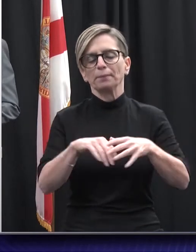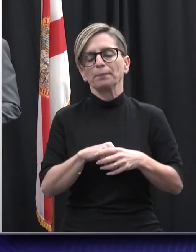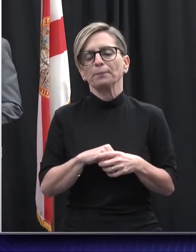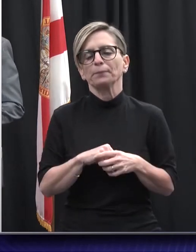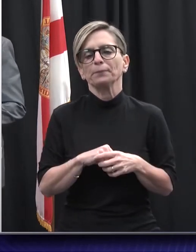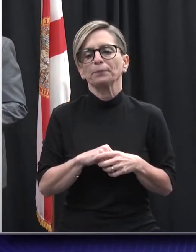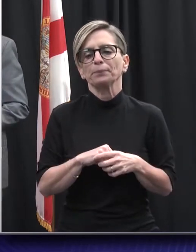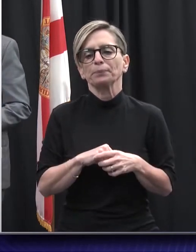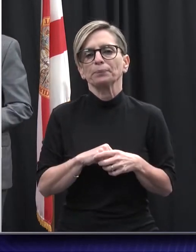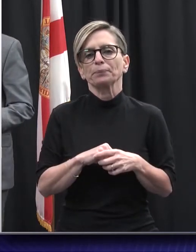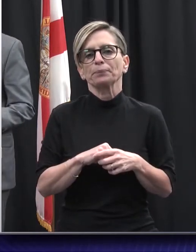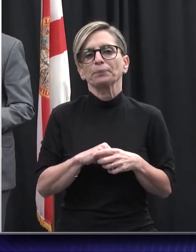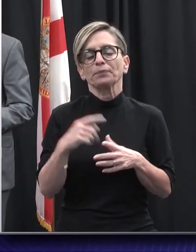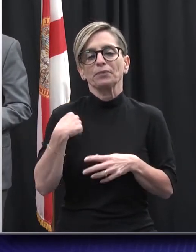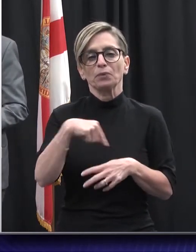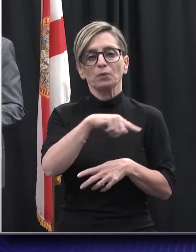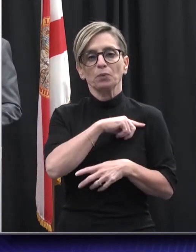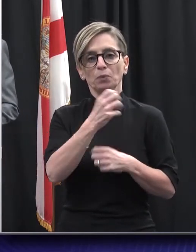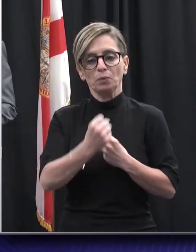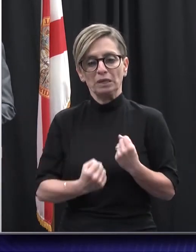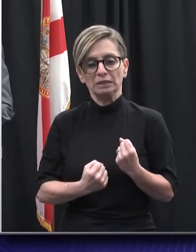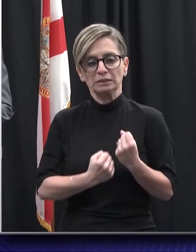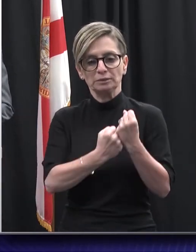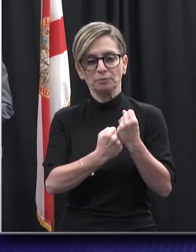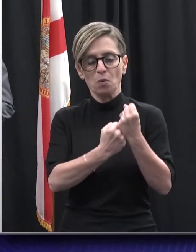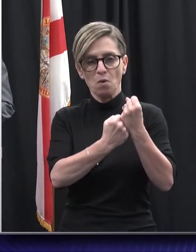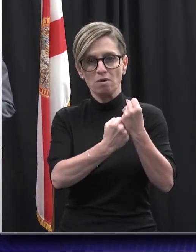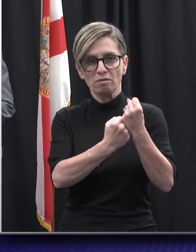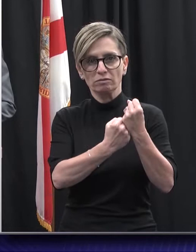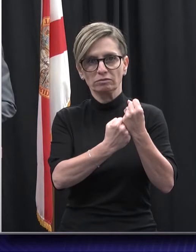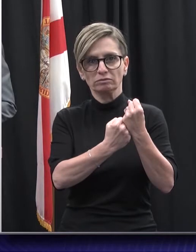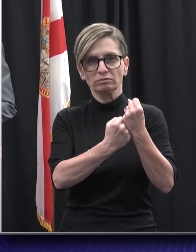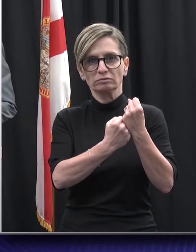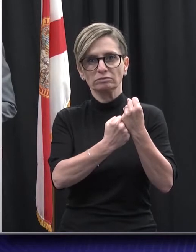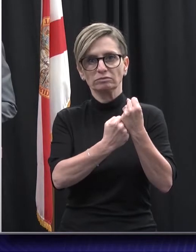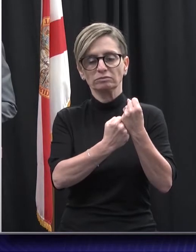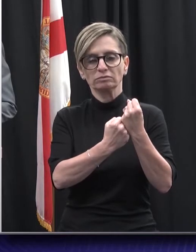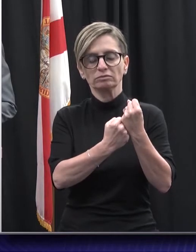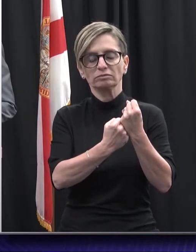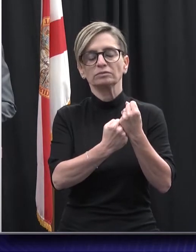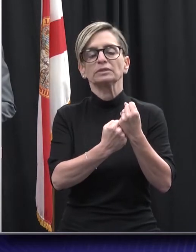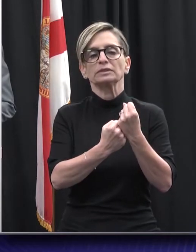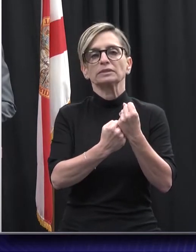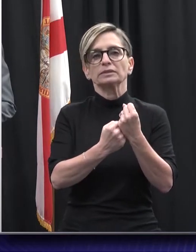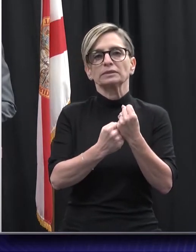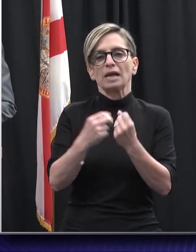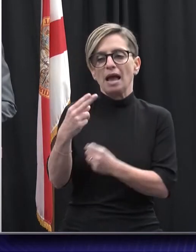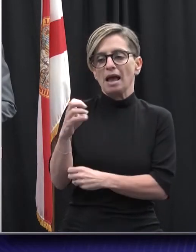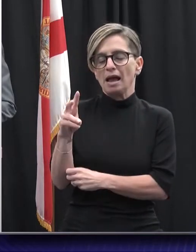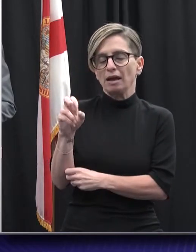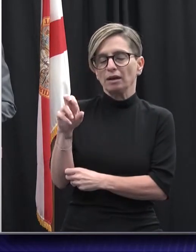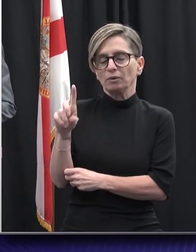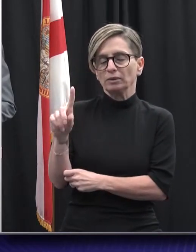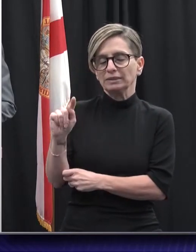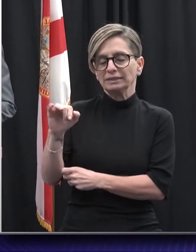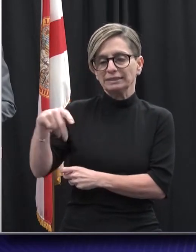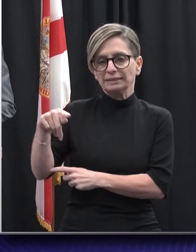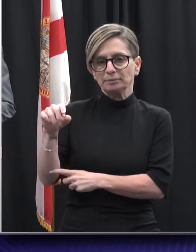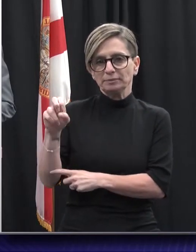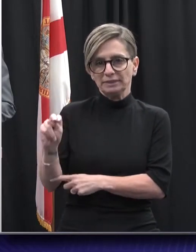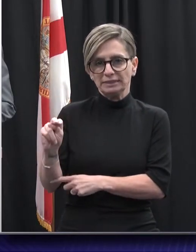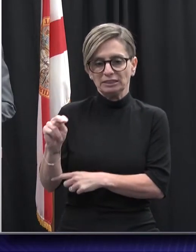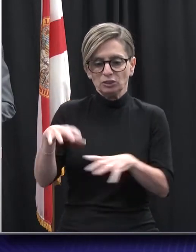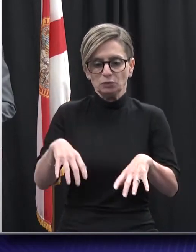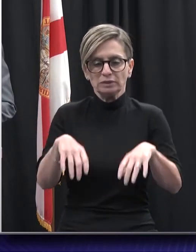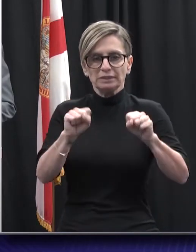We support the efforts of Incident Commander Tipton to adopt a safer